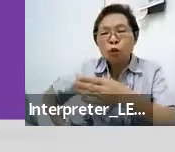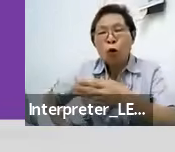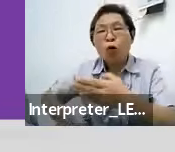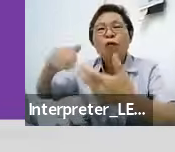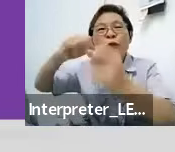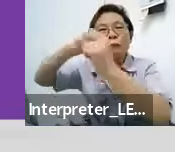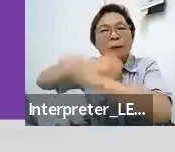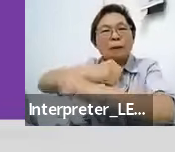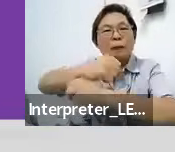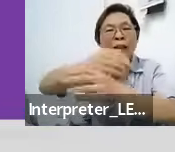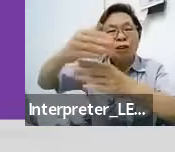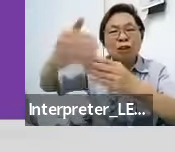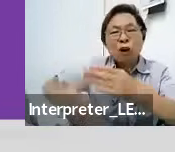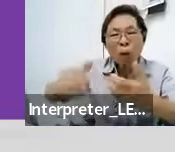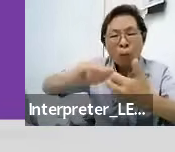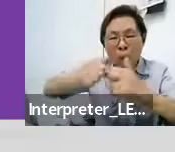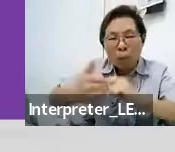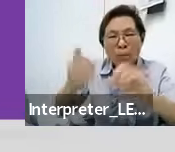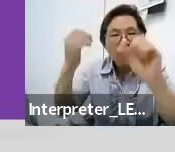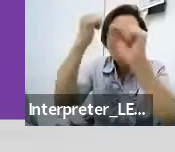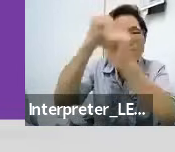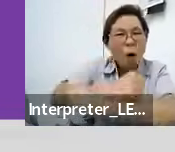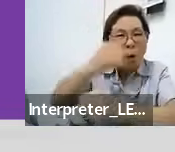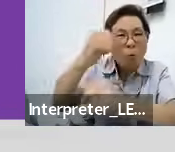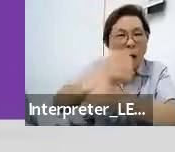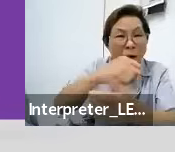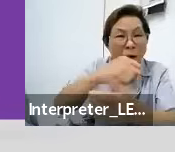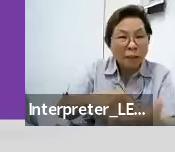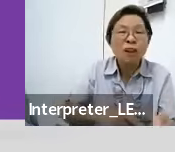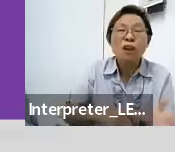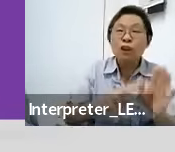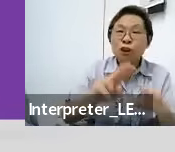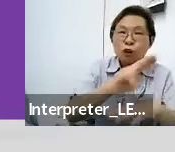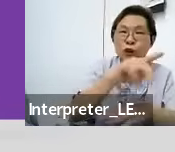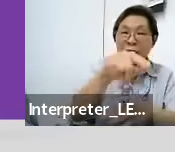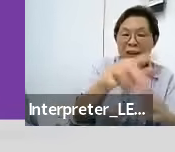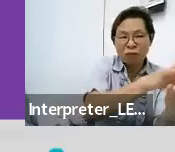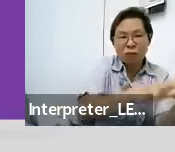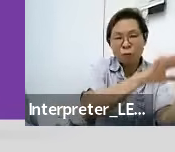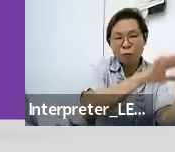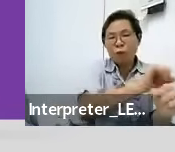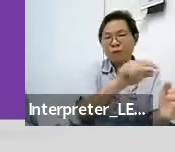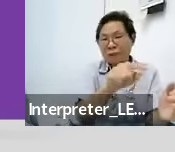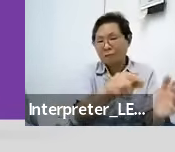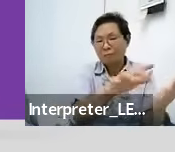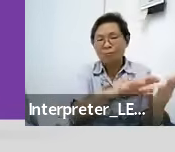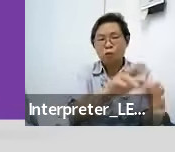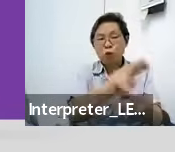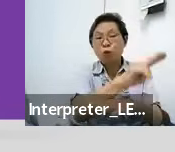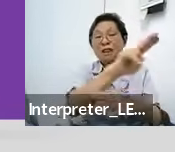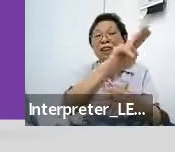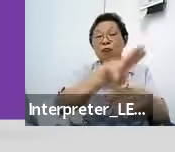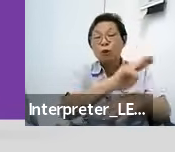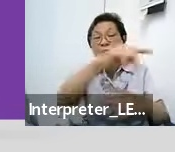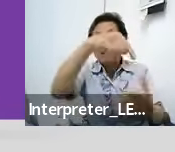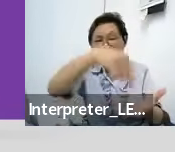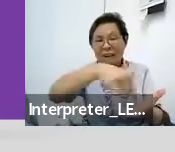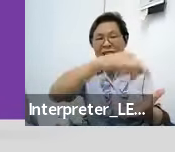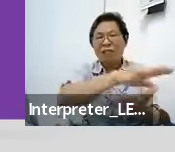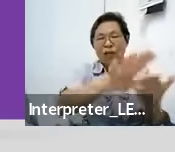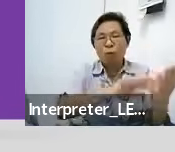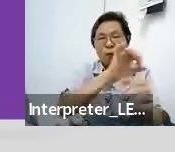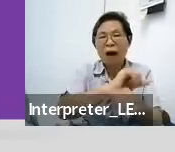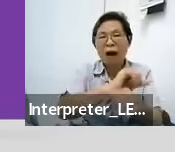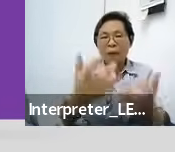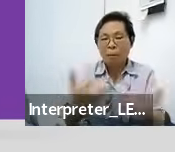challenges using available frameworks. So here I actually separate out into the orange